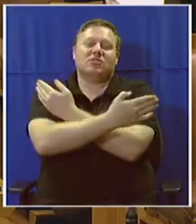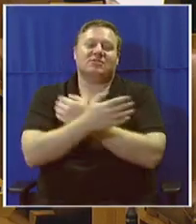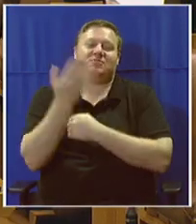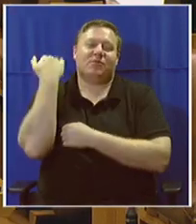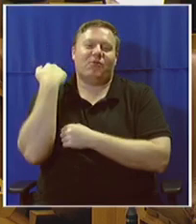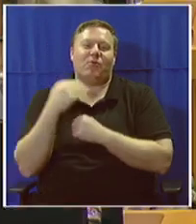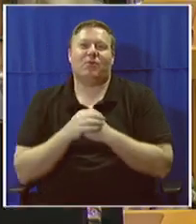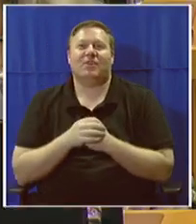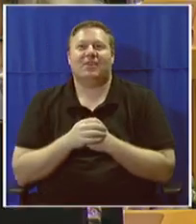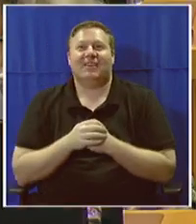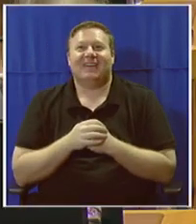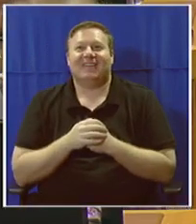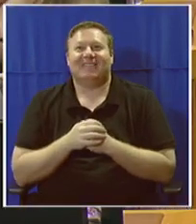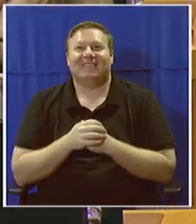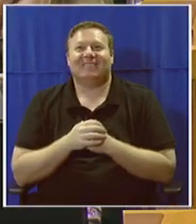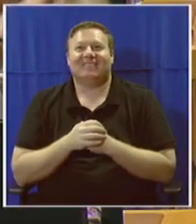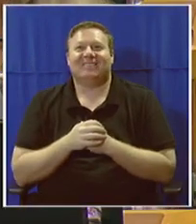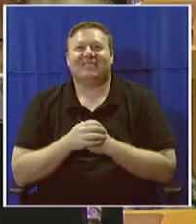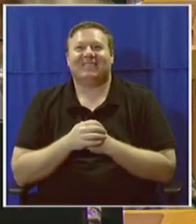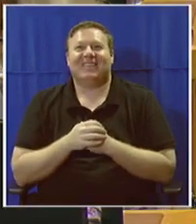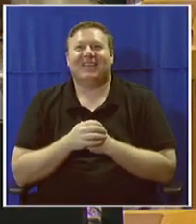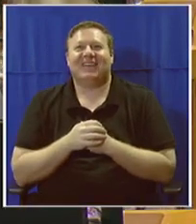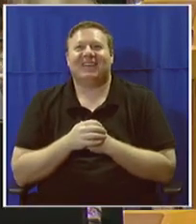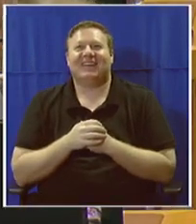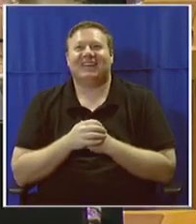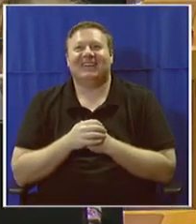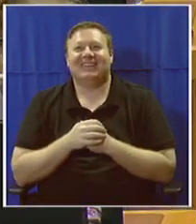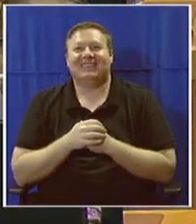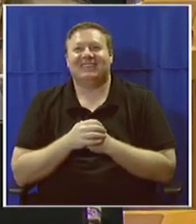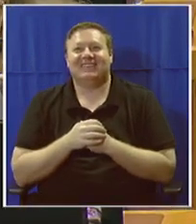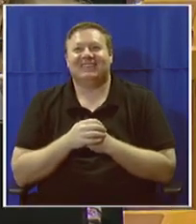We know they are bruised.